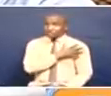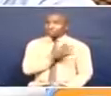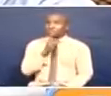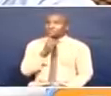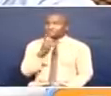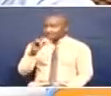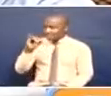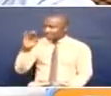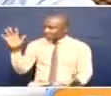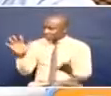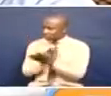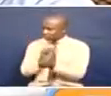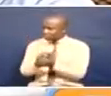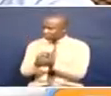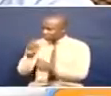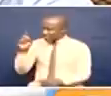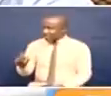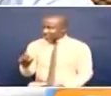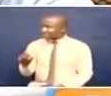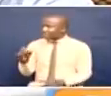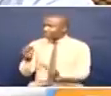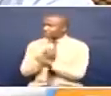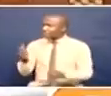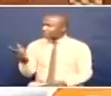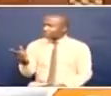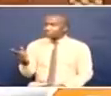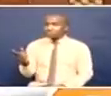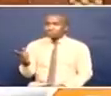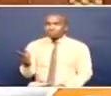you will, of IEBC, which is not possible. No.